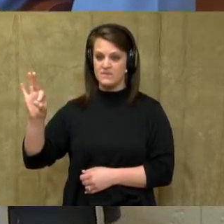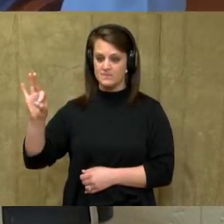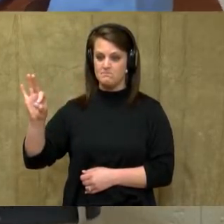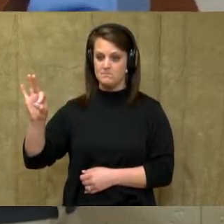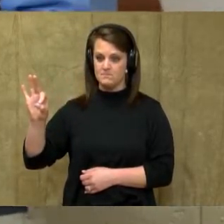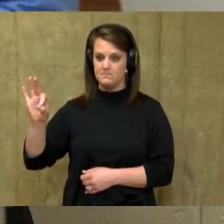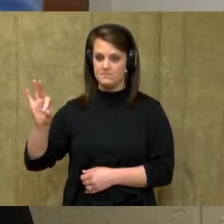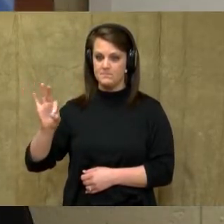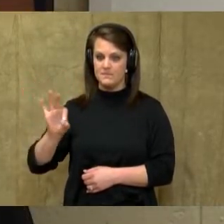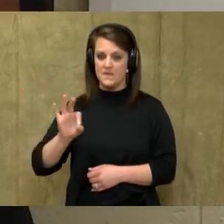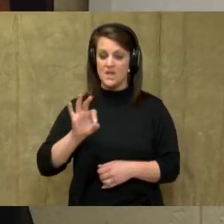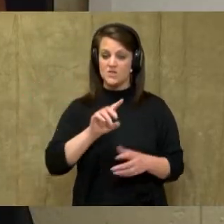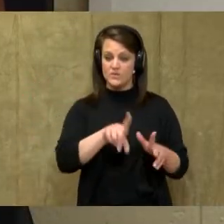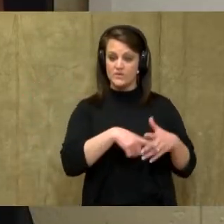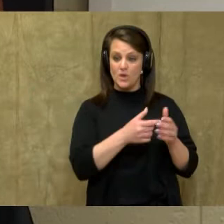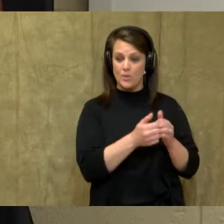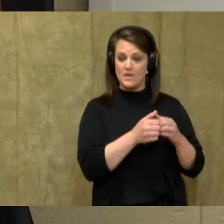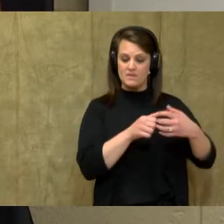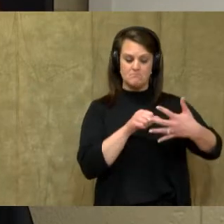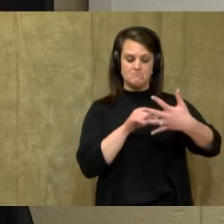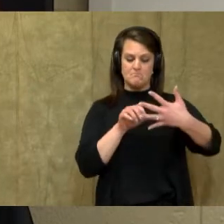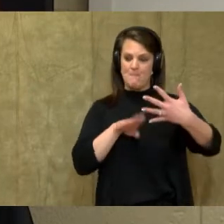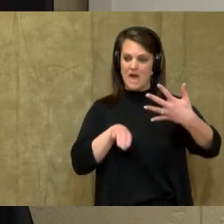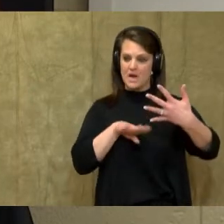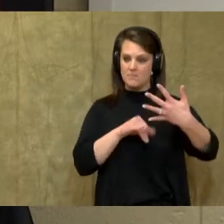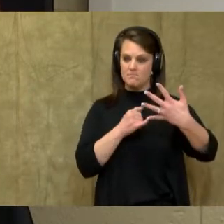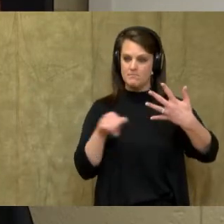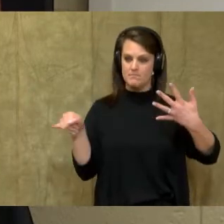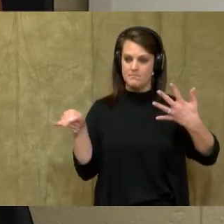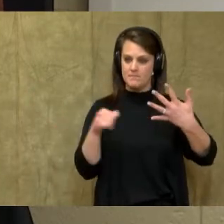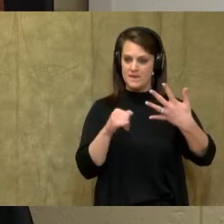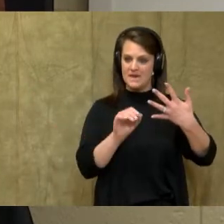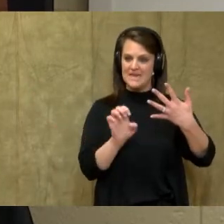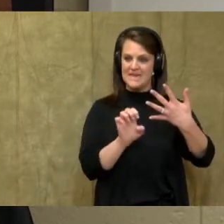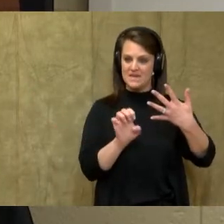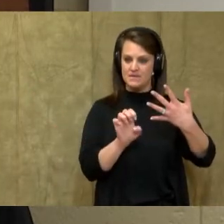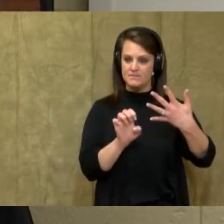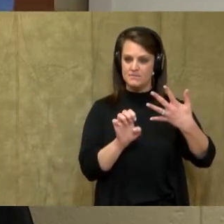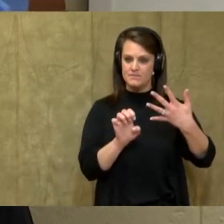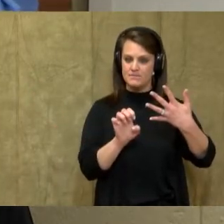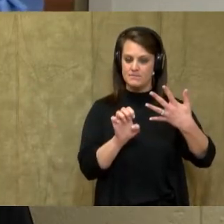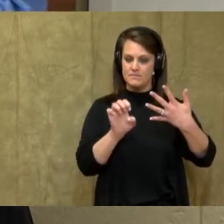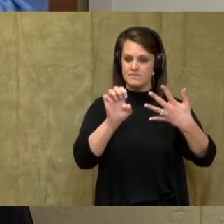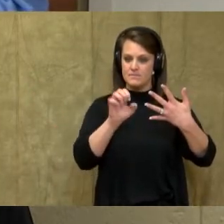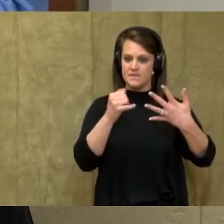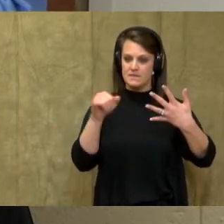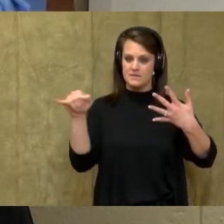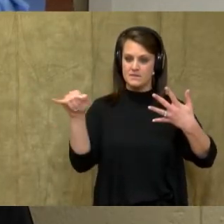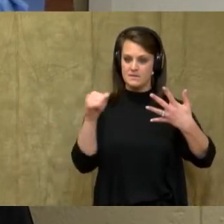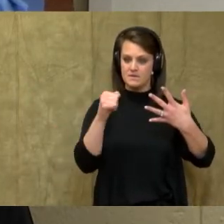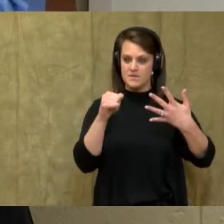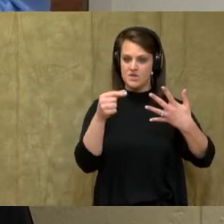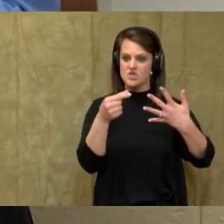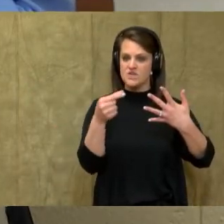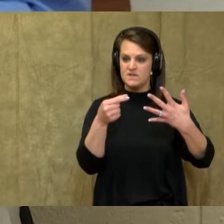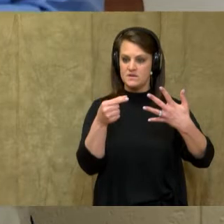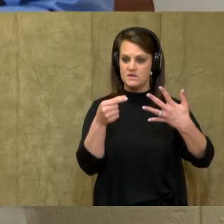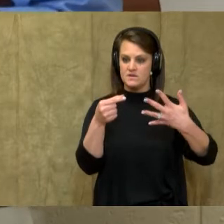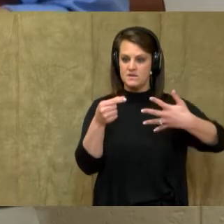F. So if we begin at the bottom, we begin with E, move up to the second line,